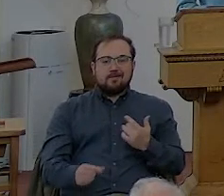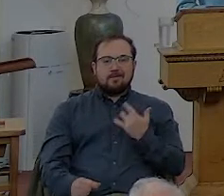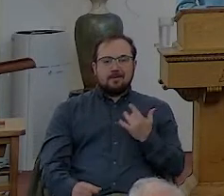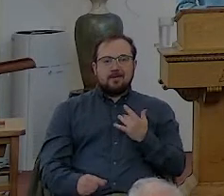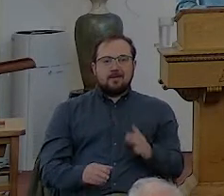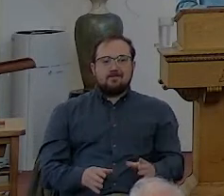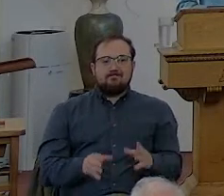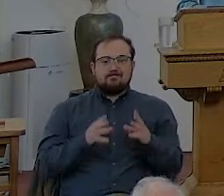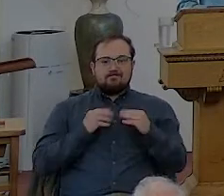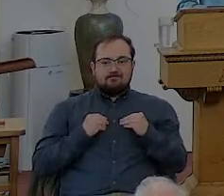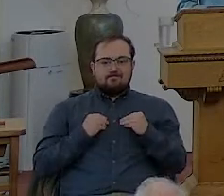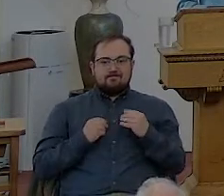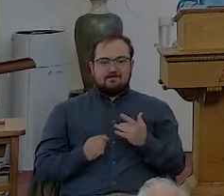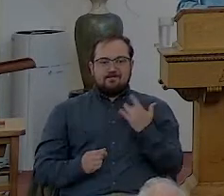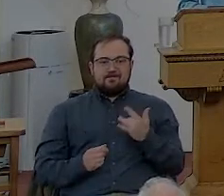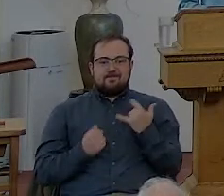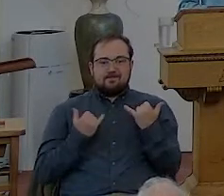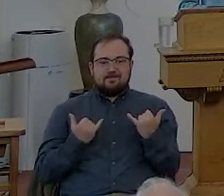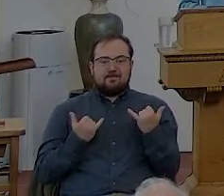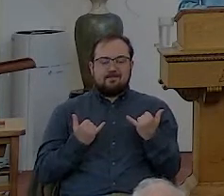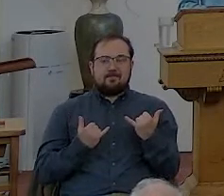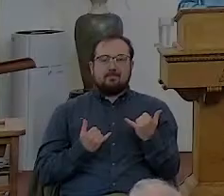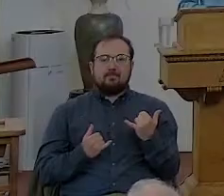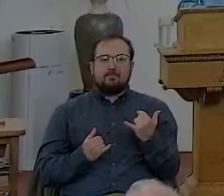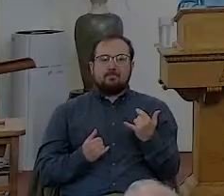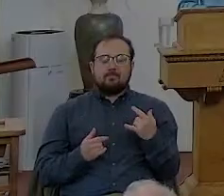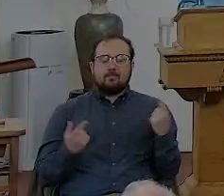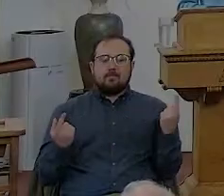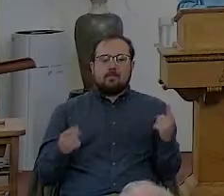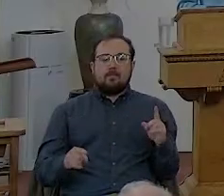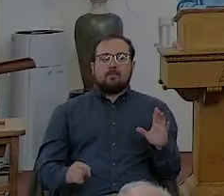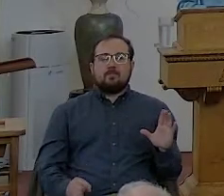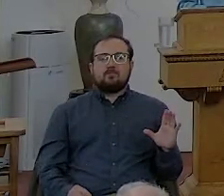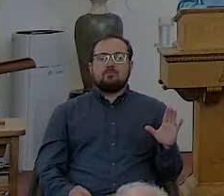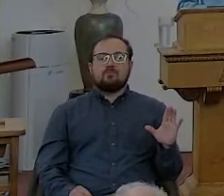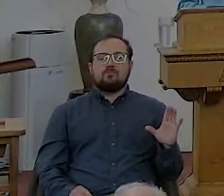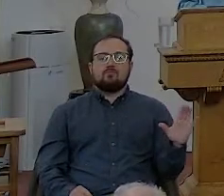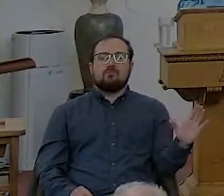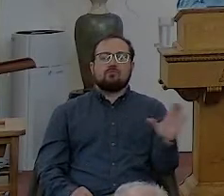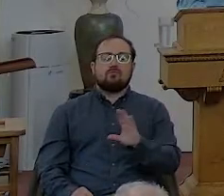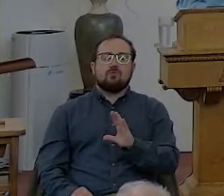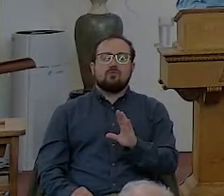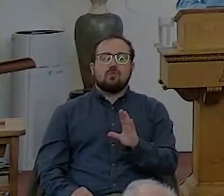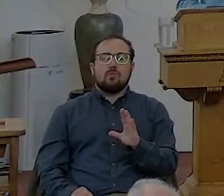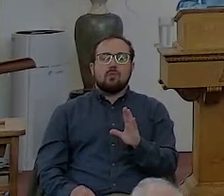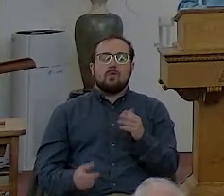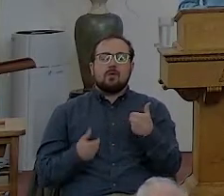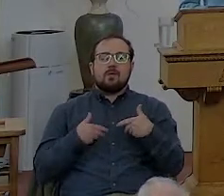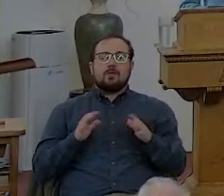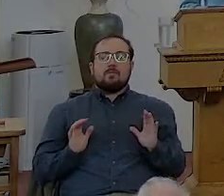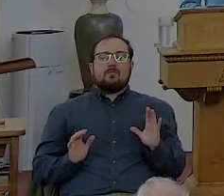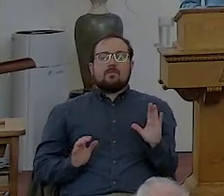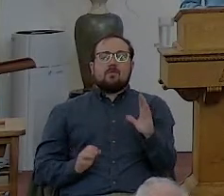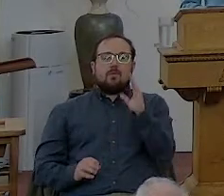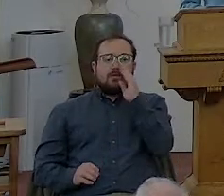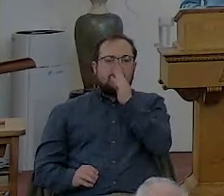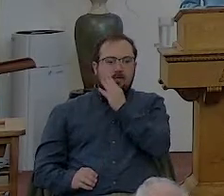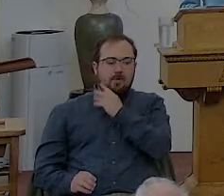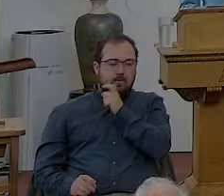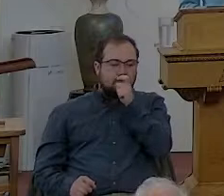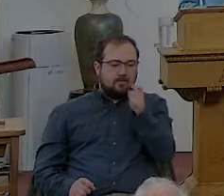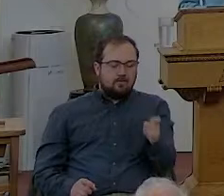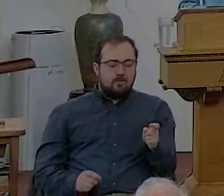feeling today. What happens when you gently give up your flower to